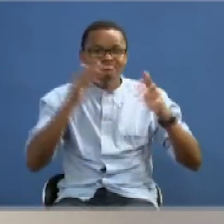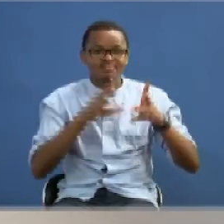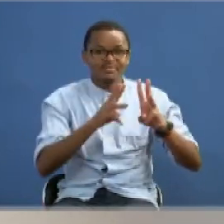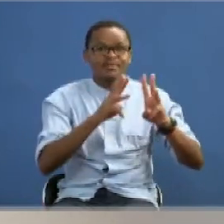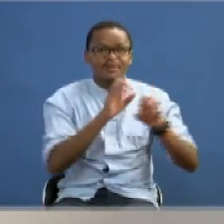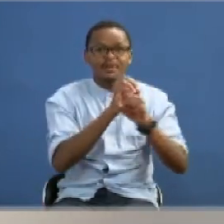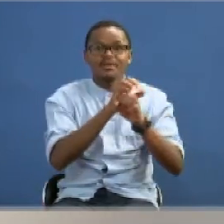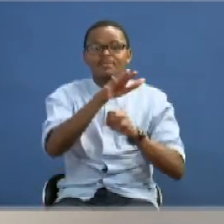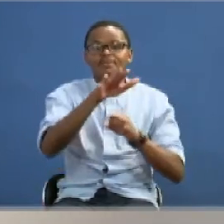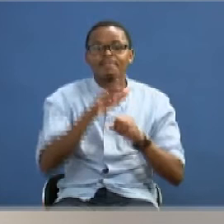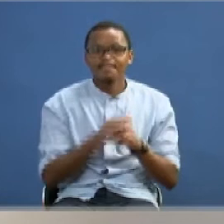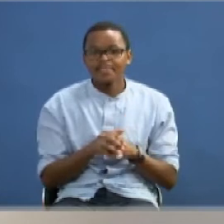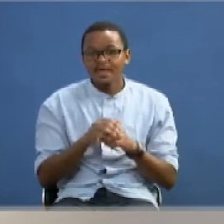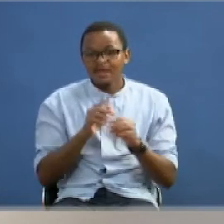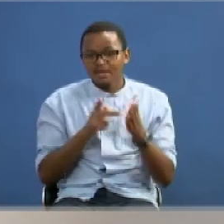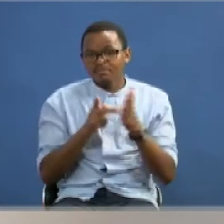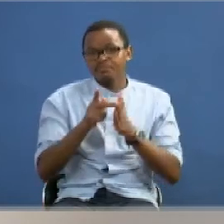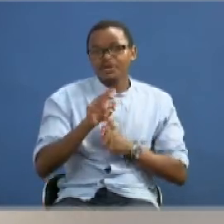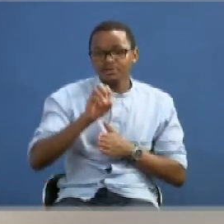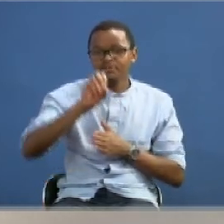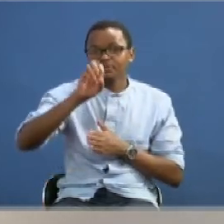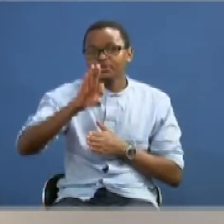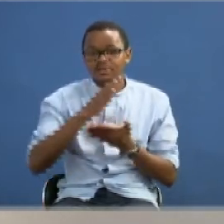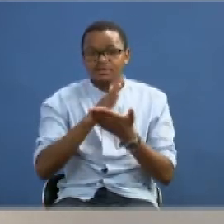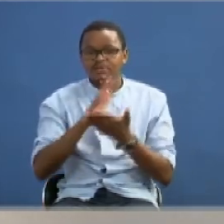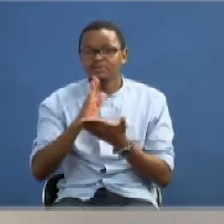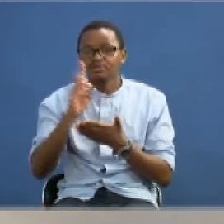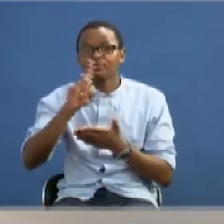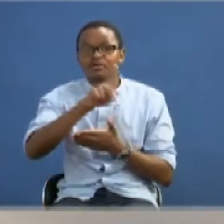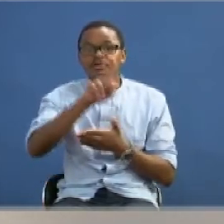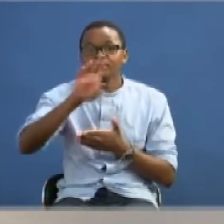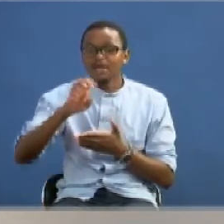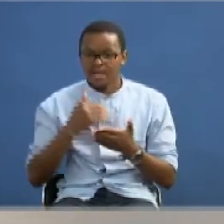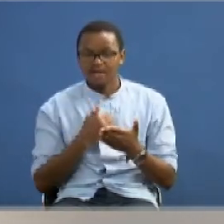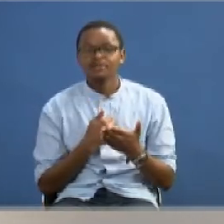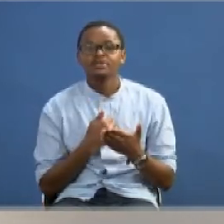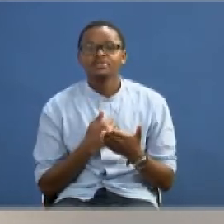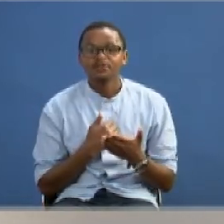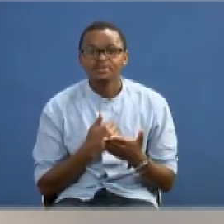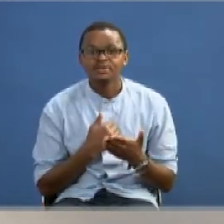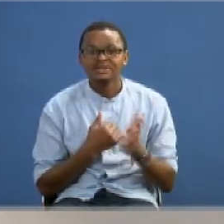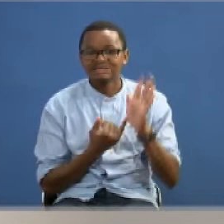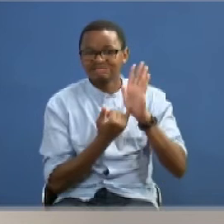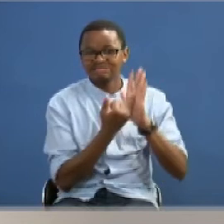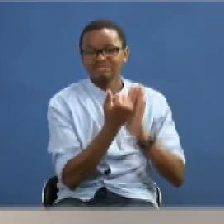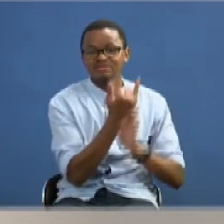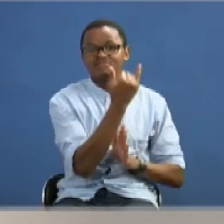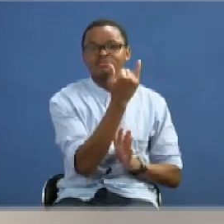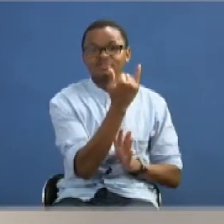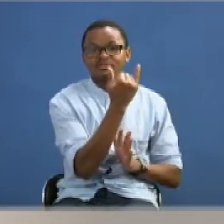by the COVID-19. Yeah. The prices of some of these PPEs has skyrocketed.